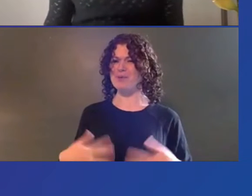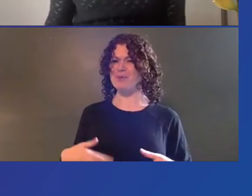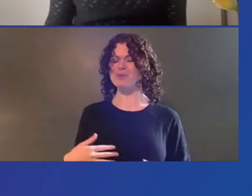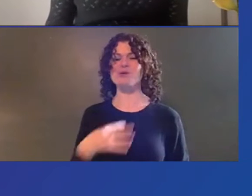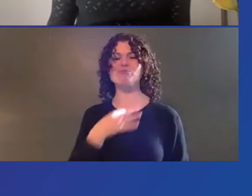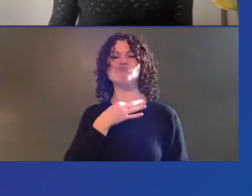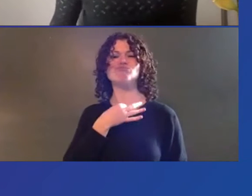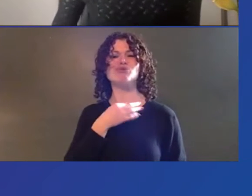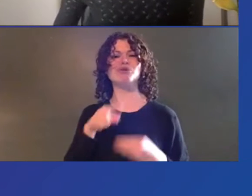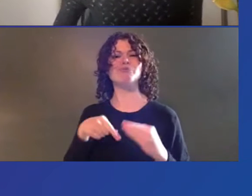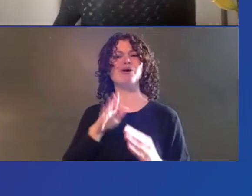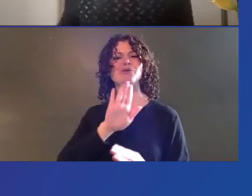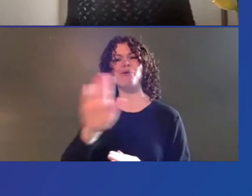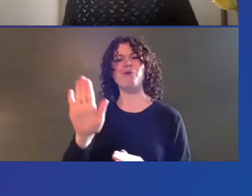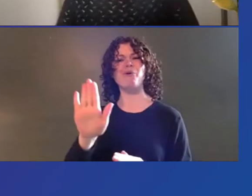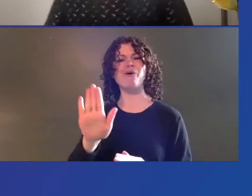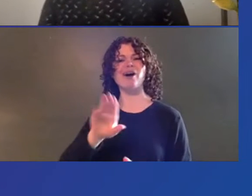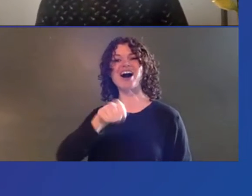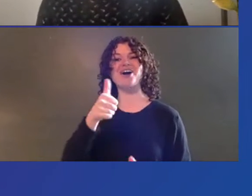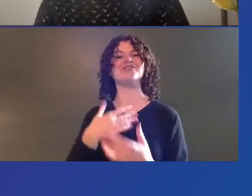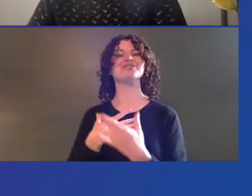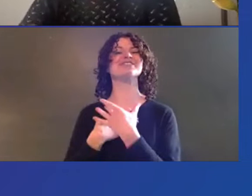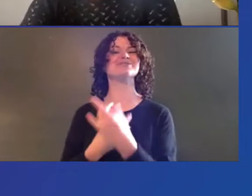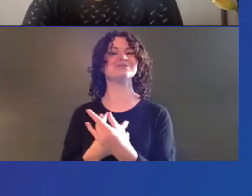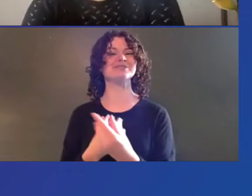Yeah, anything that you both would like to share about that?